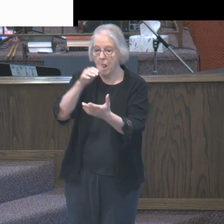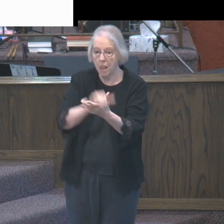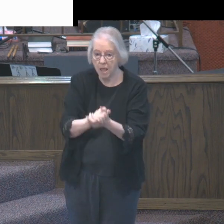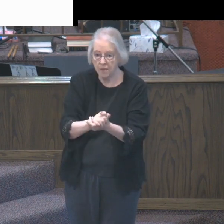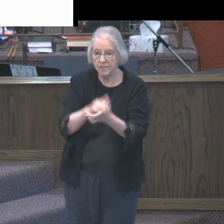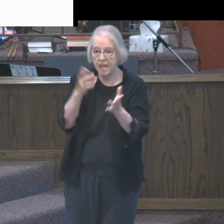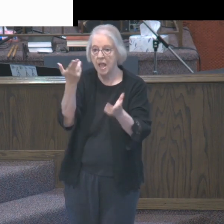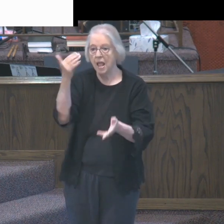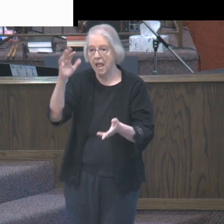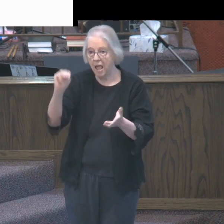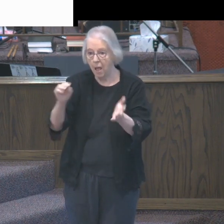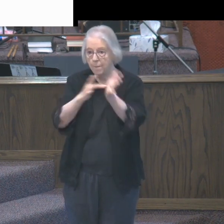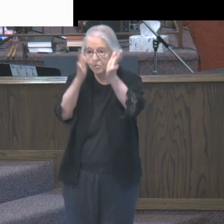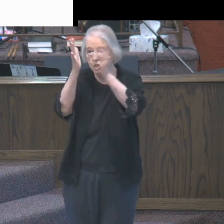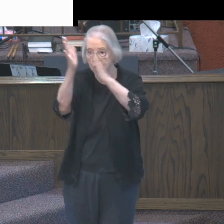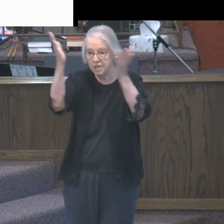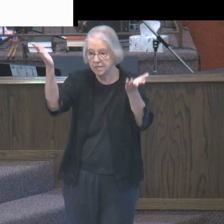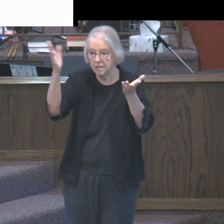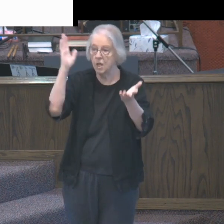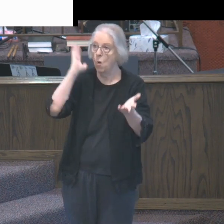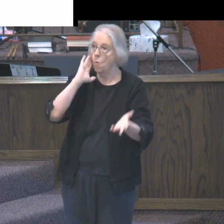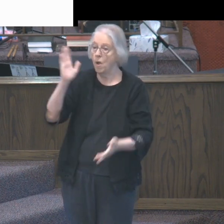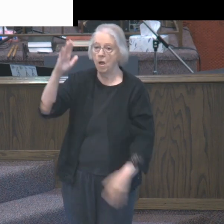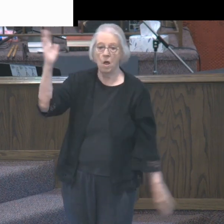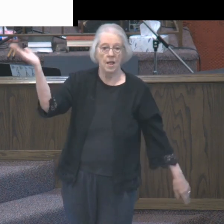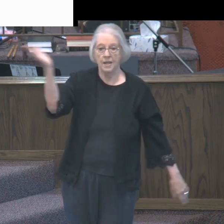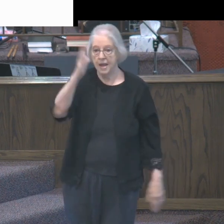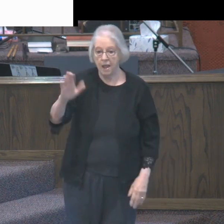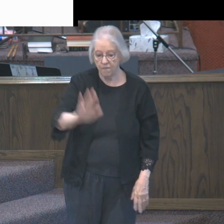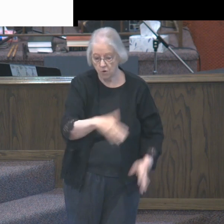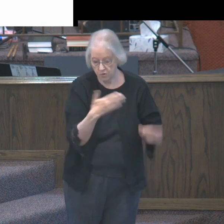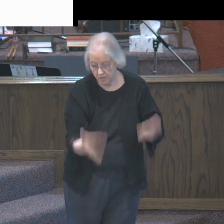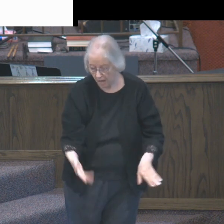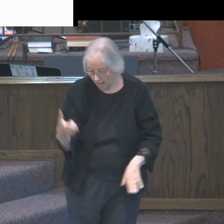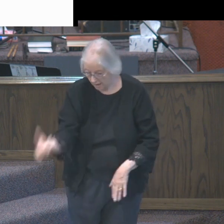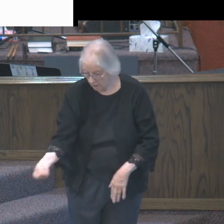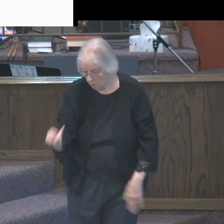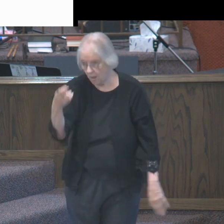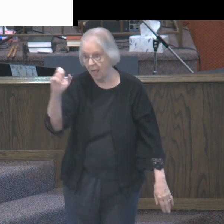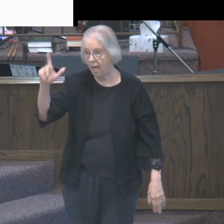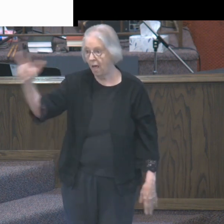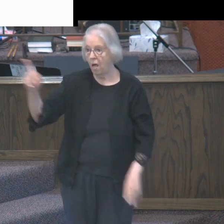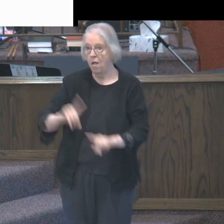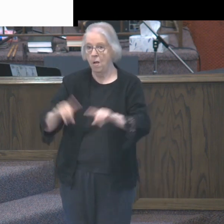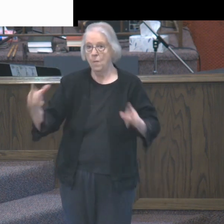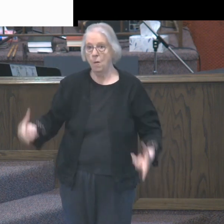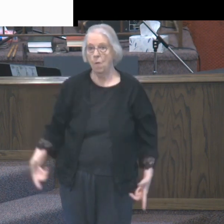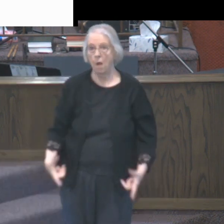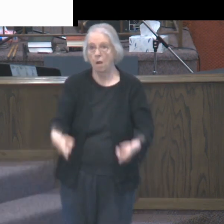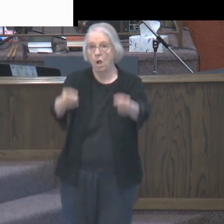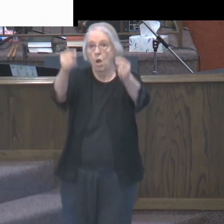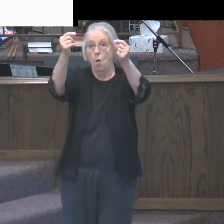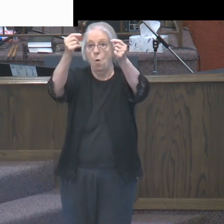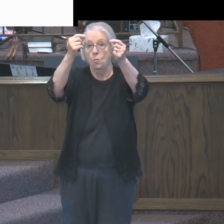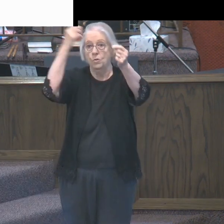be separated from God for eternity, but have everlasting life. You see, that's my Father in